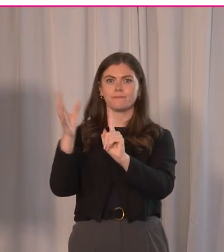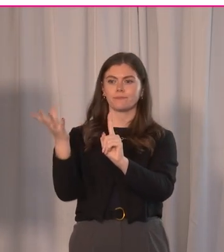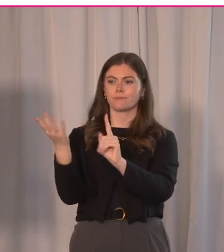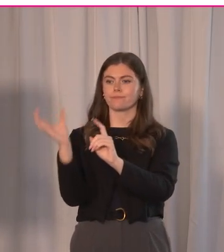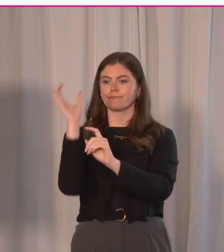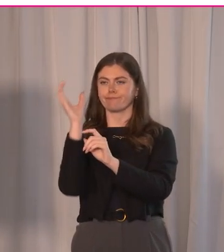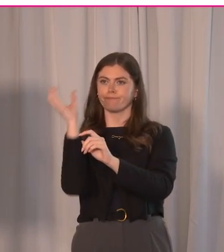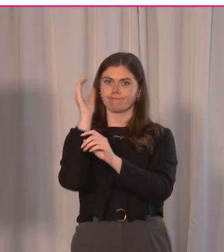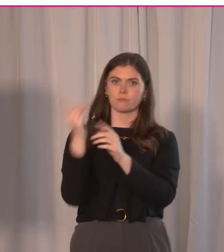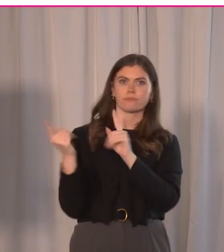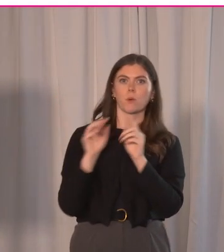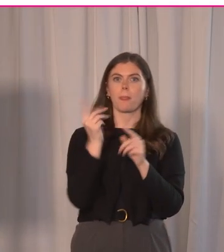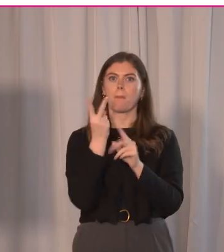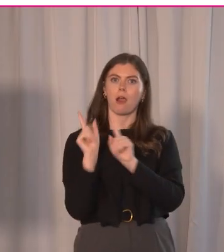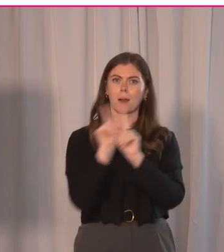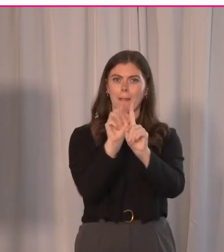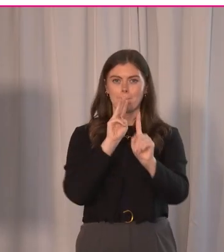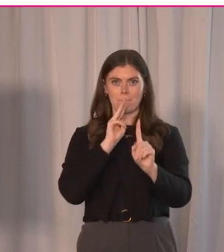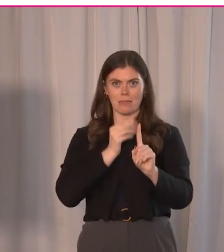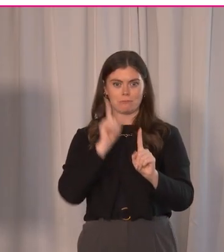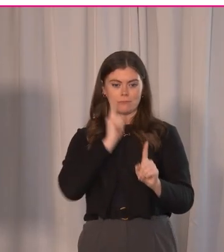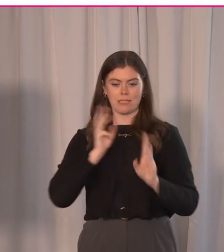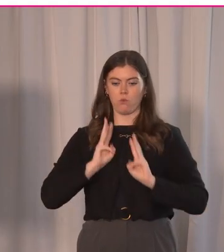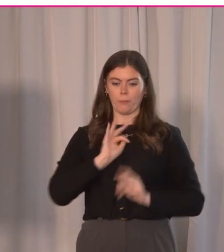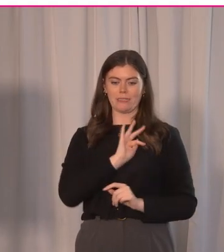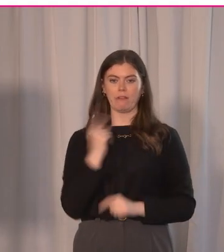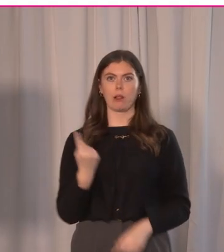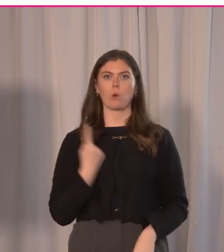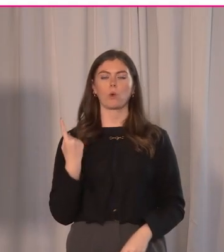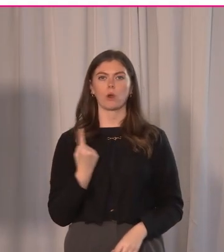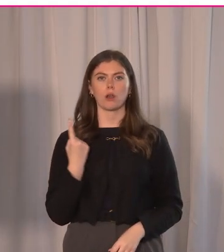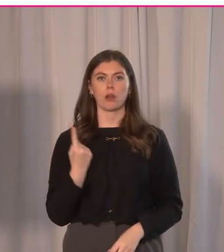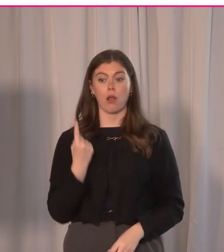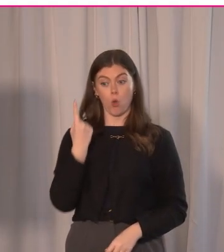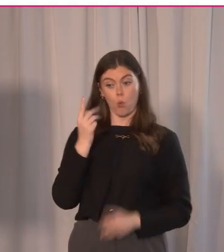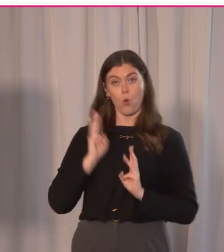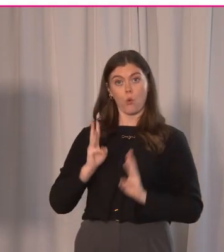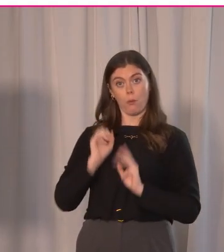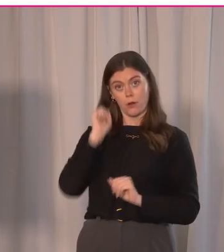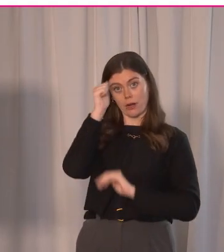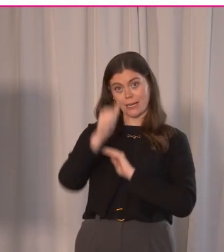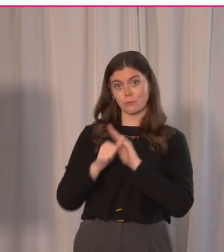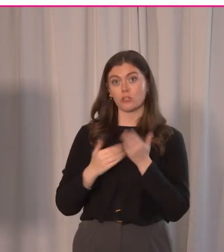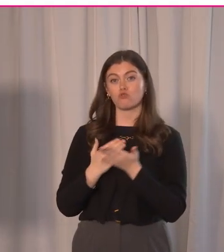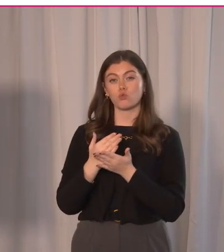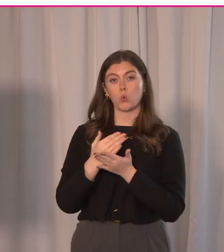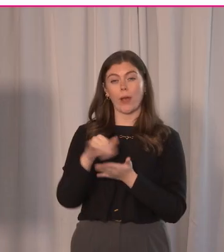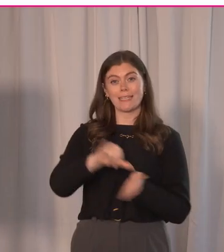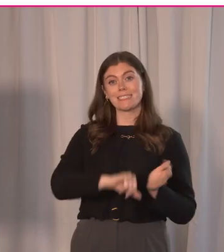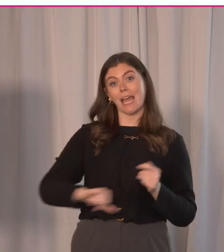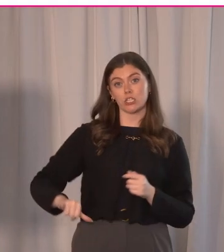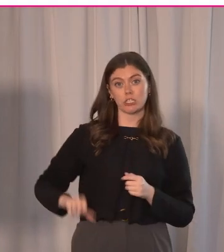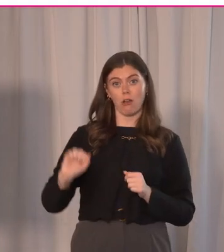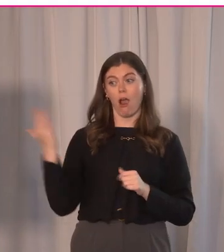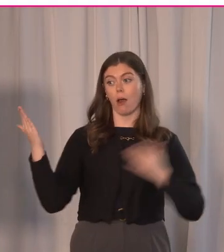with the partner, which left the woman alone. And this was one woman's experience during a cesarean section when her arms were